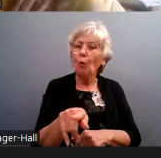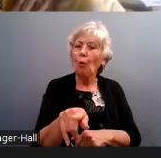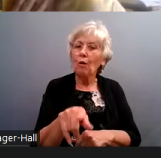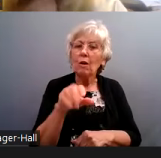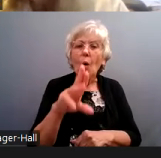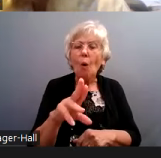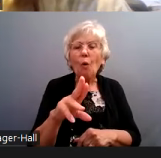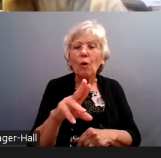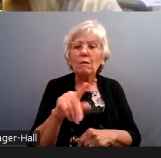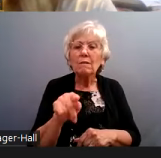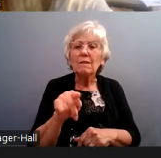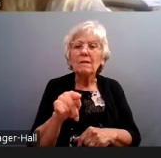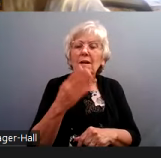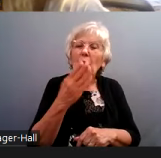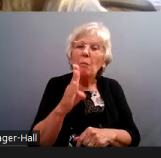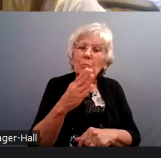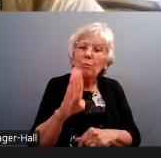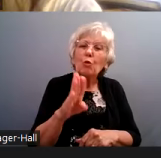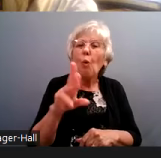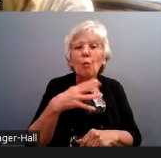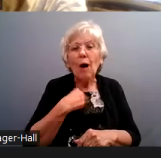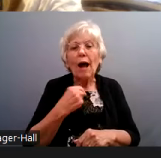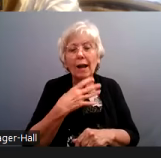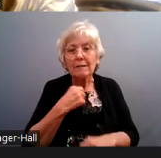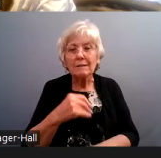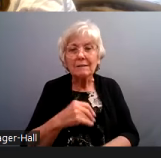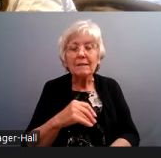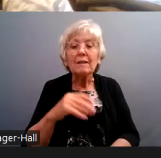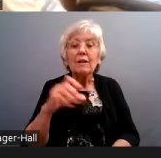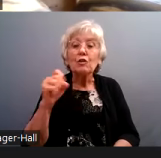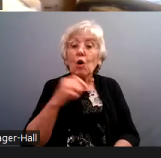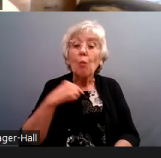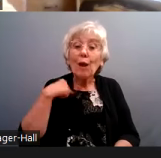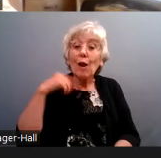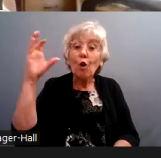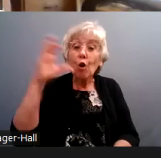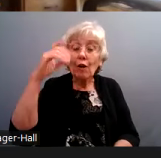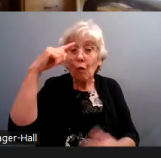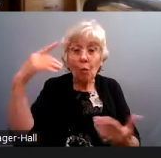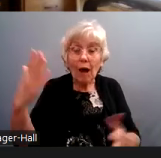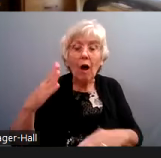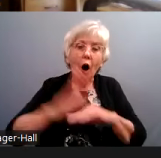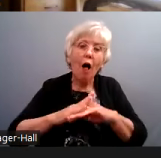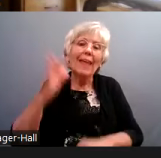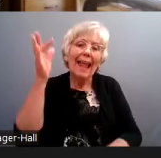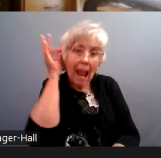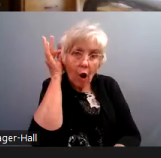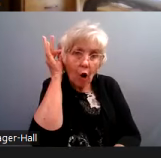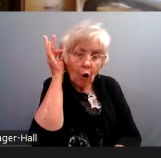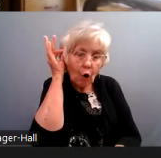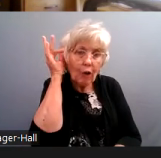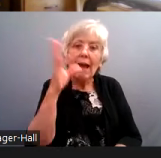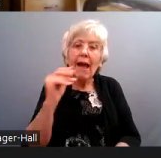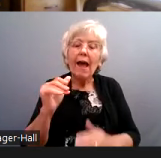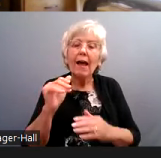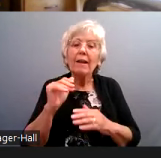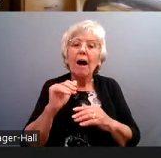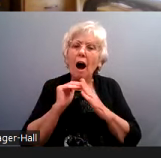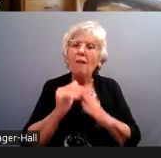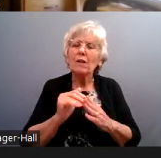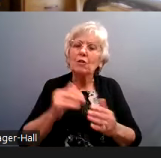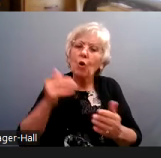green or the blue color or white color. So what we're looking for is on the hairs, and a lot of times it's going to be close to the